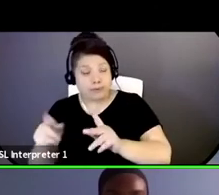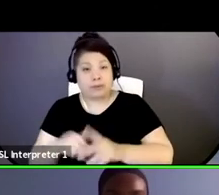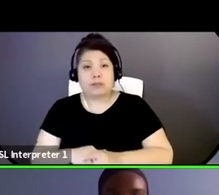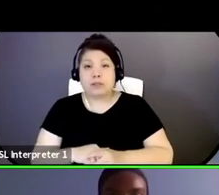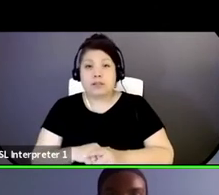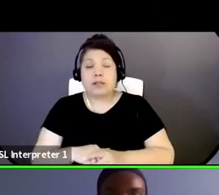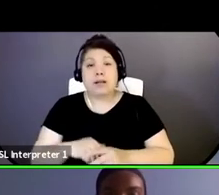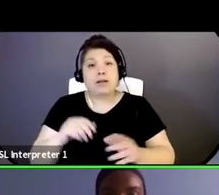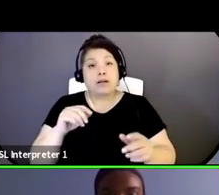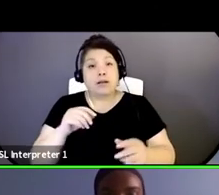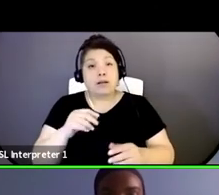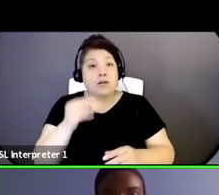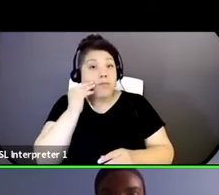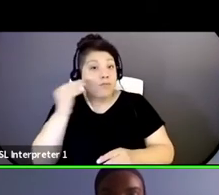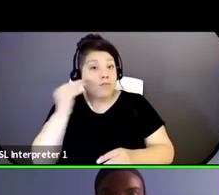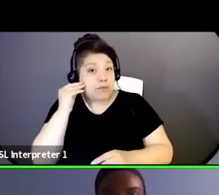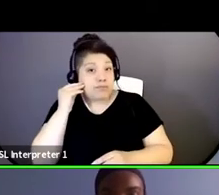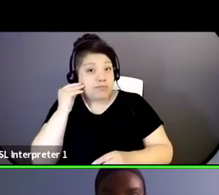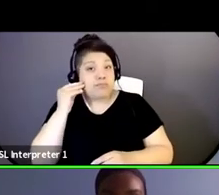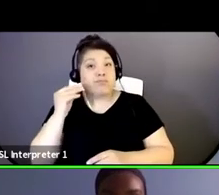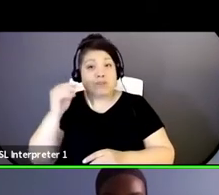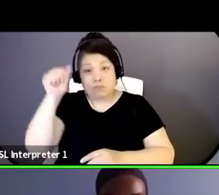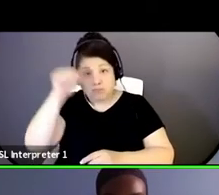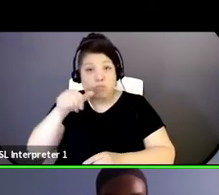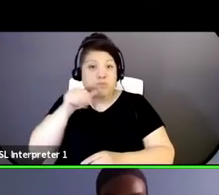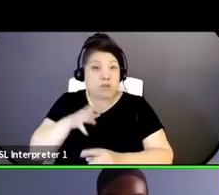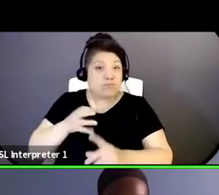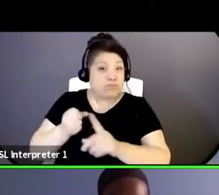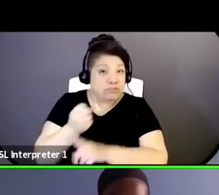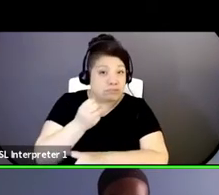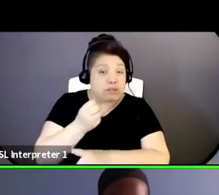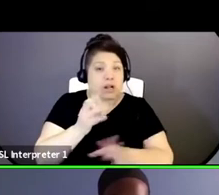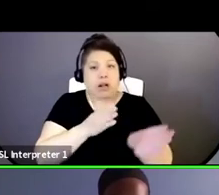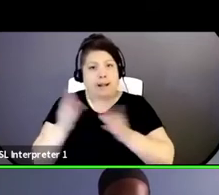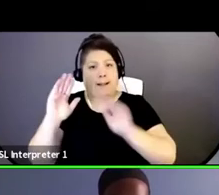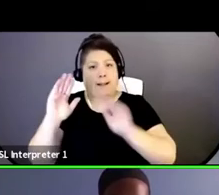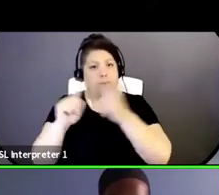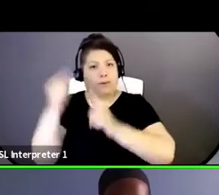She compared domestic violence to state violence.